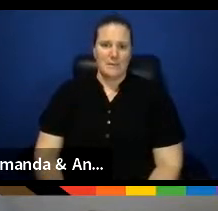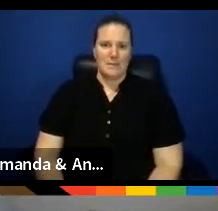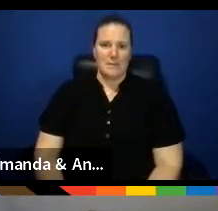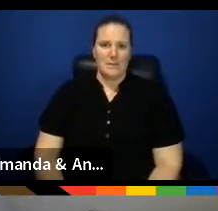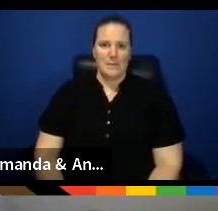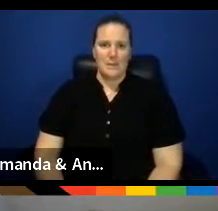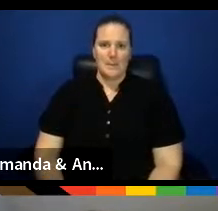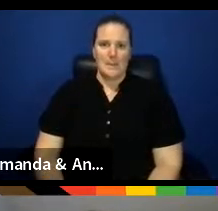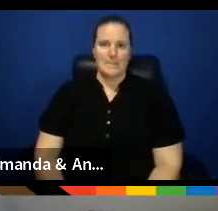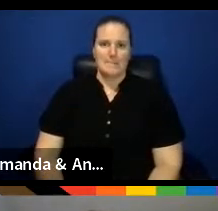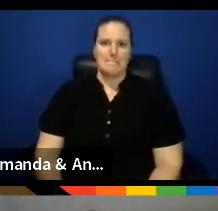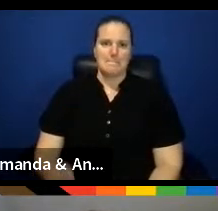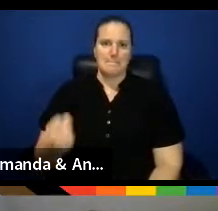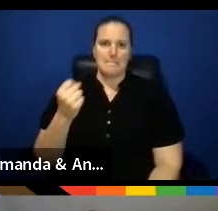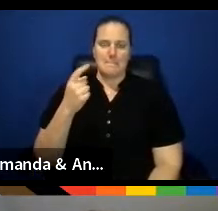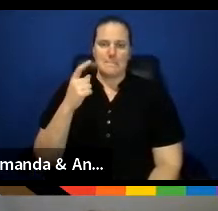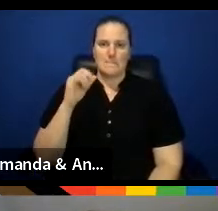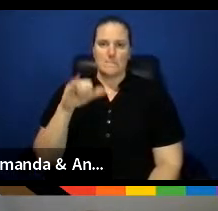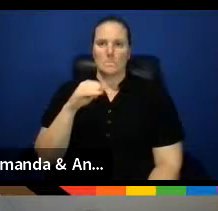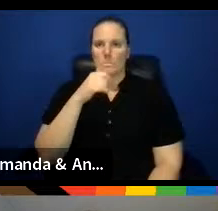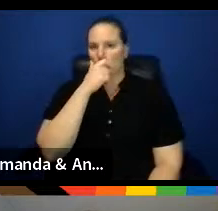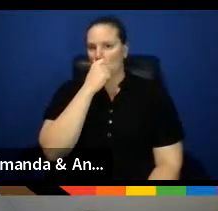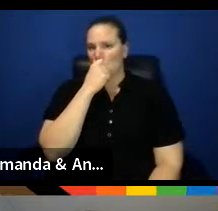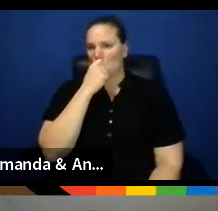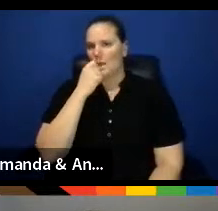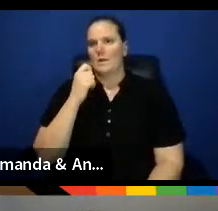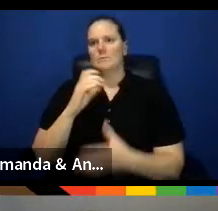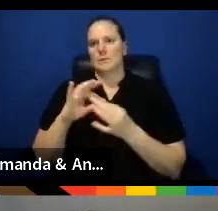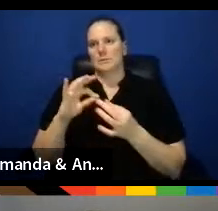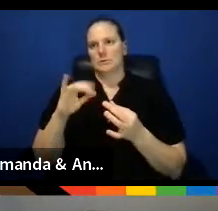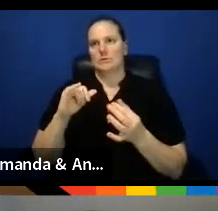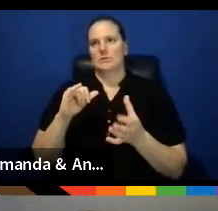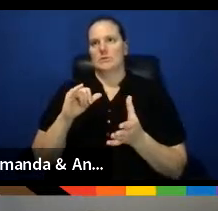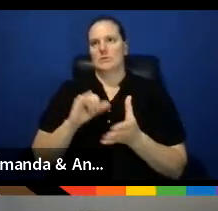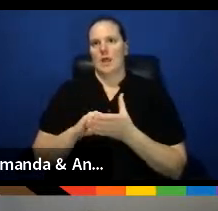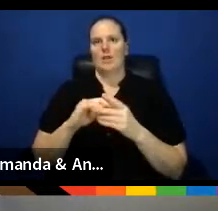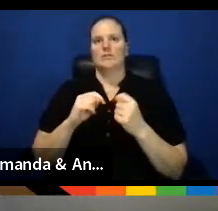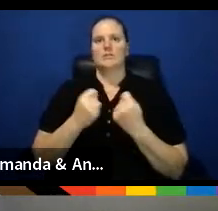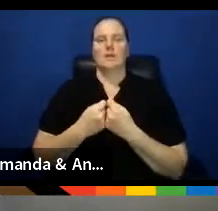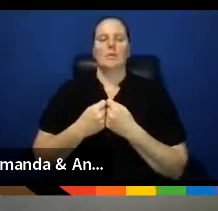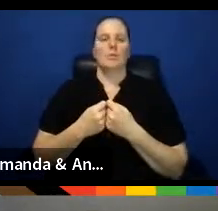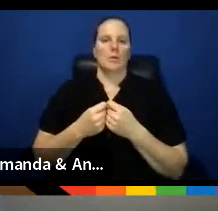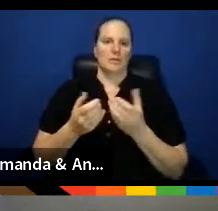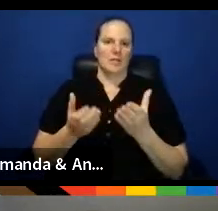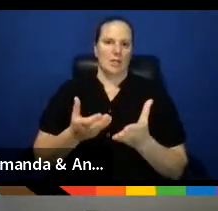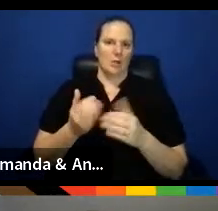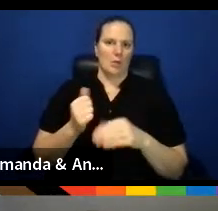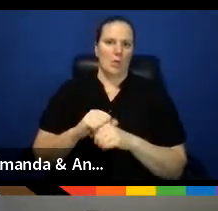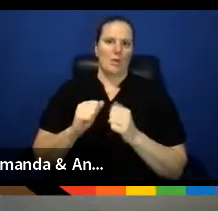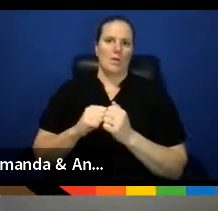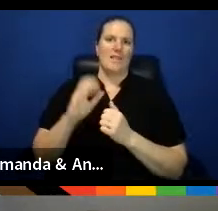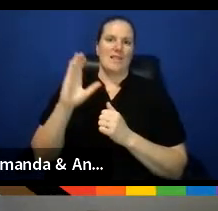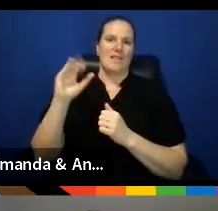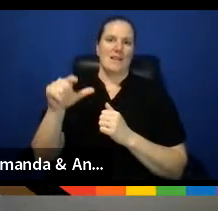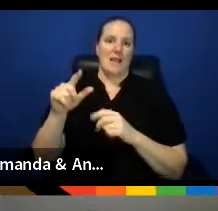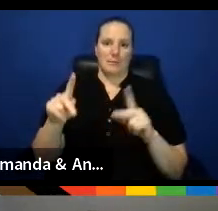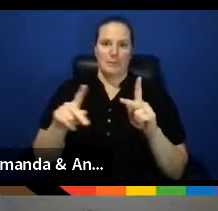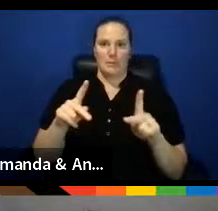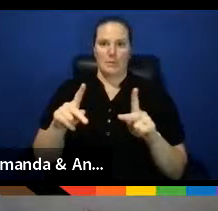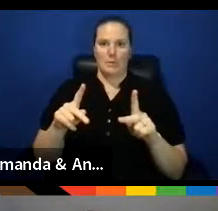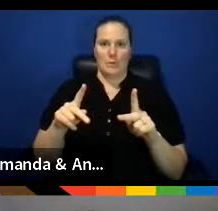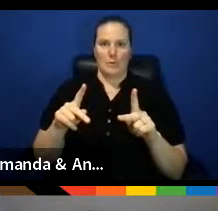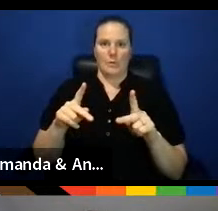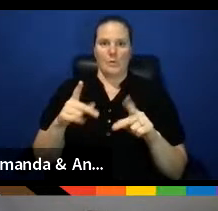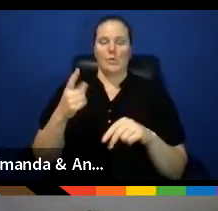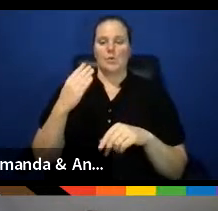Totally understand that. And yeah, that's where I was mentioning, you know, our team will be sure to work with the CAG folks to make sure that, you